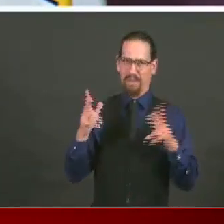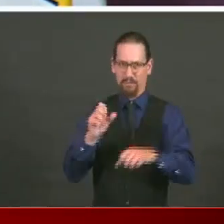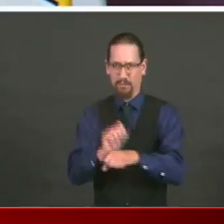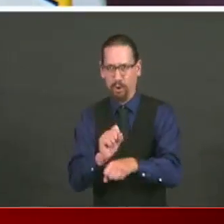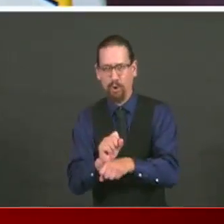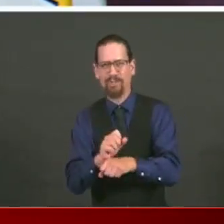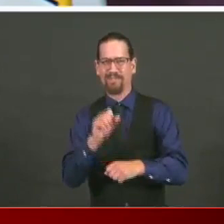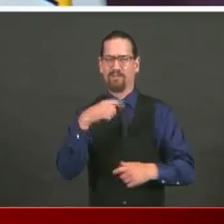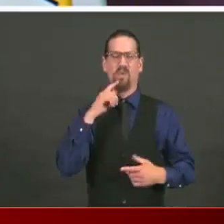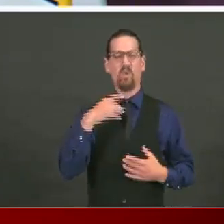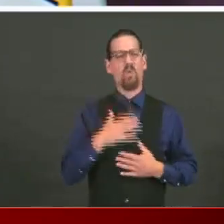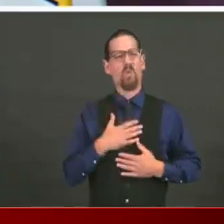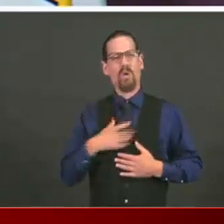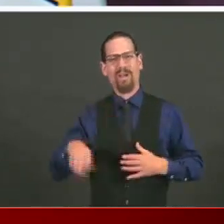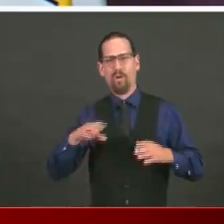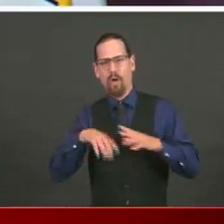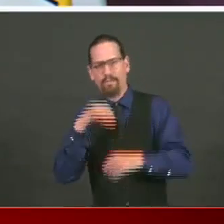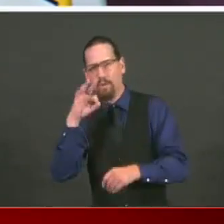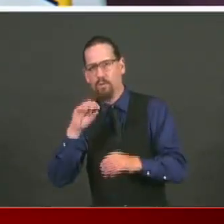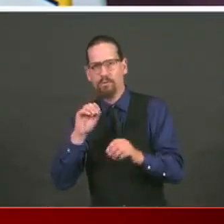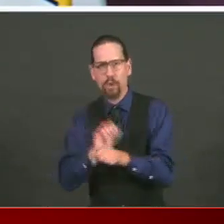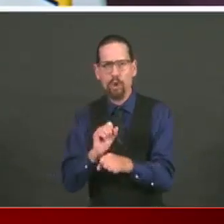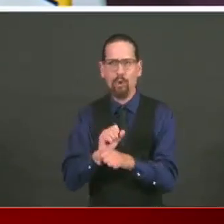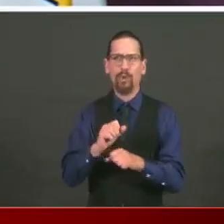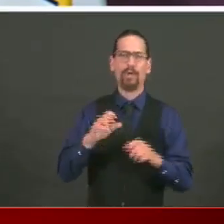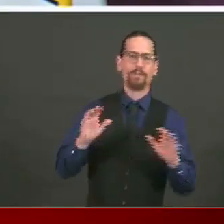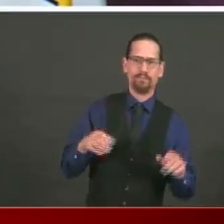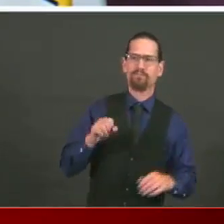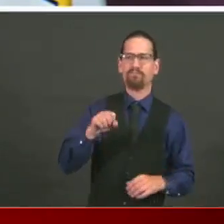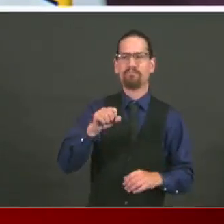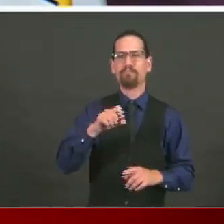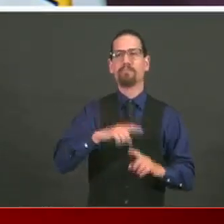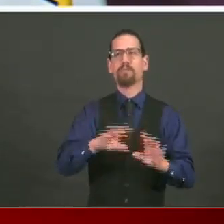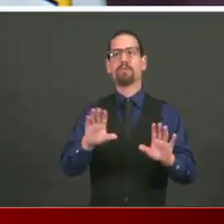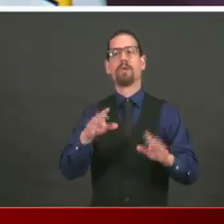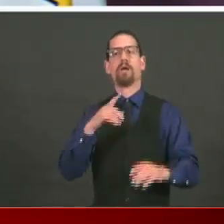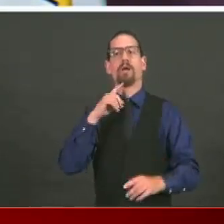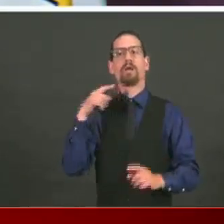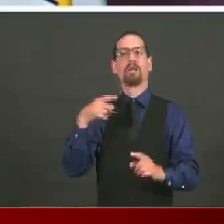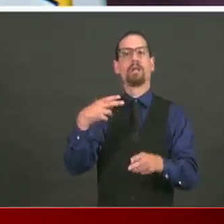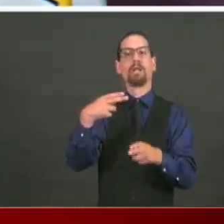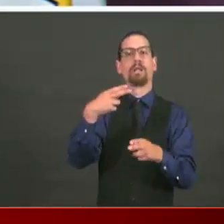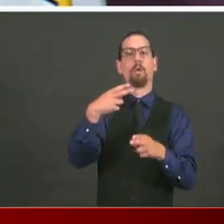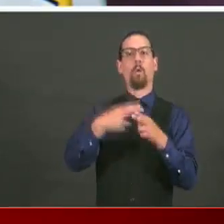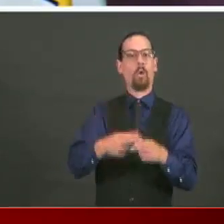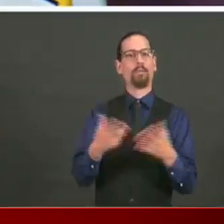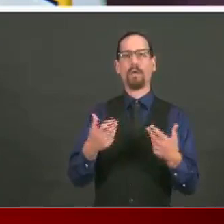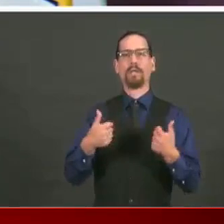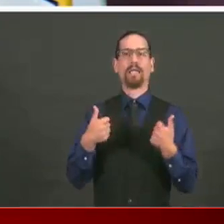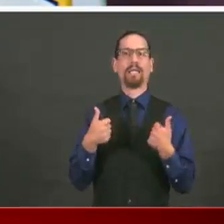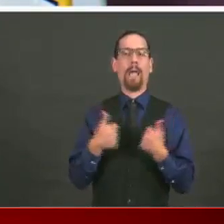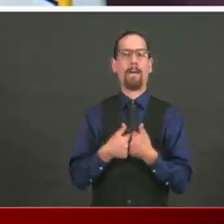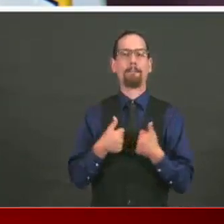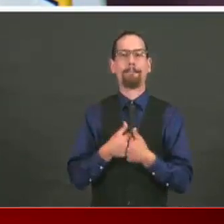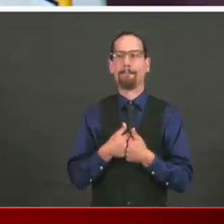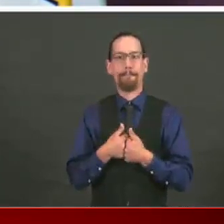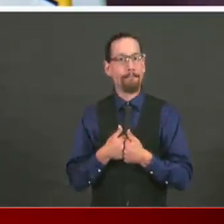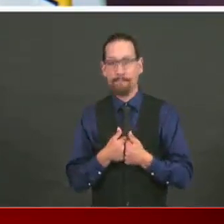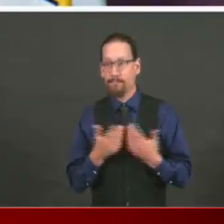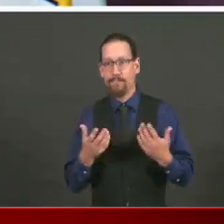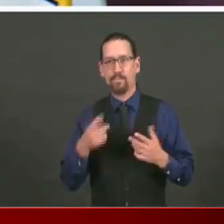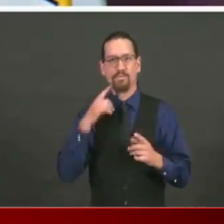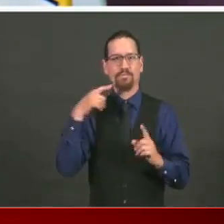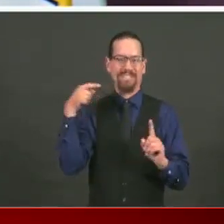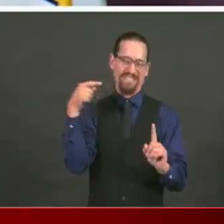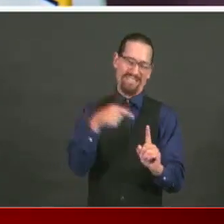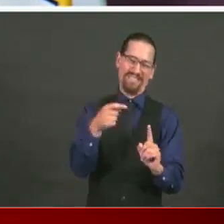that we need to keep our eye on. The name of the game for this is contact tracing. I get sick, I need